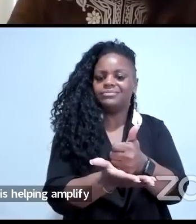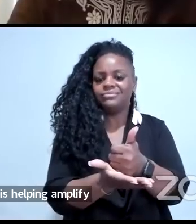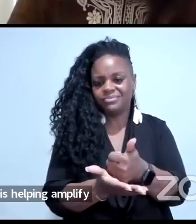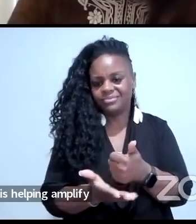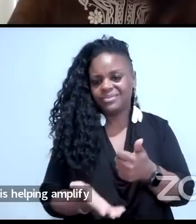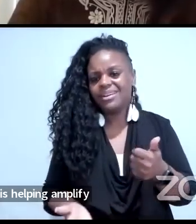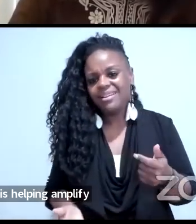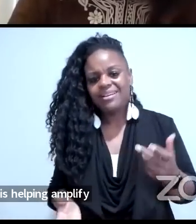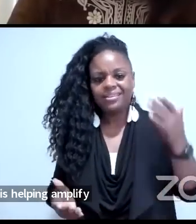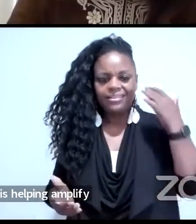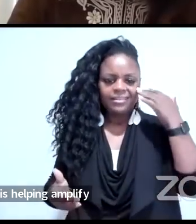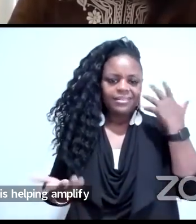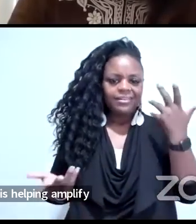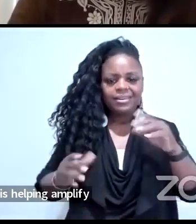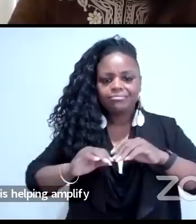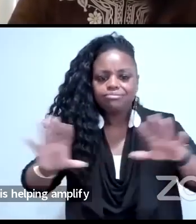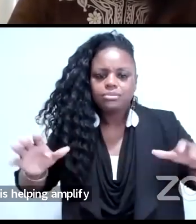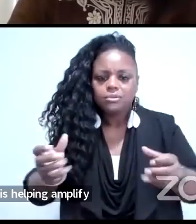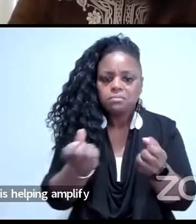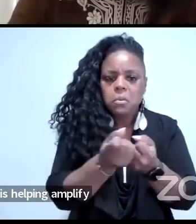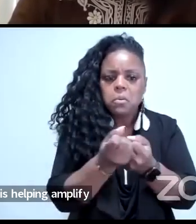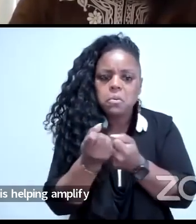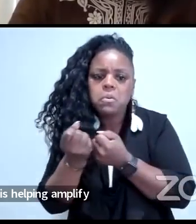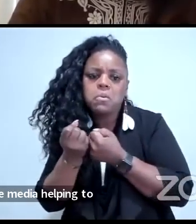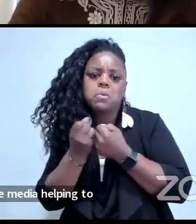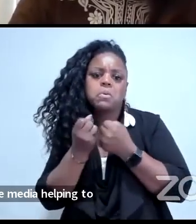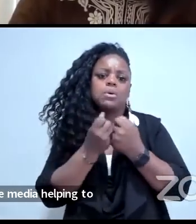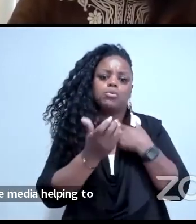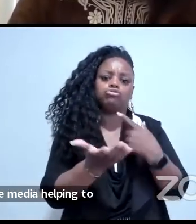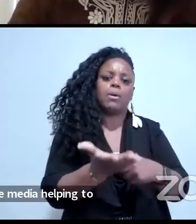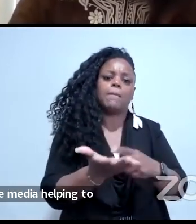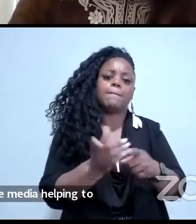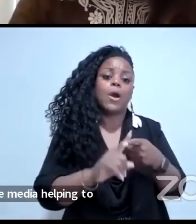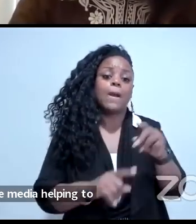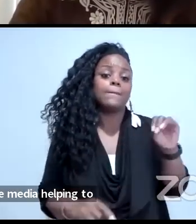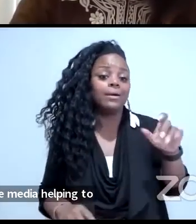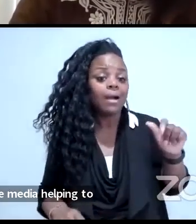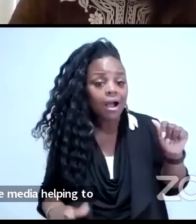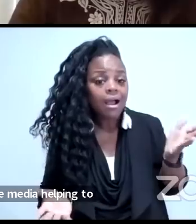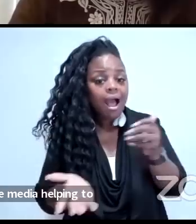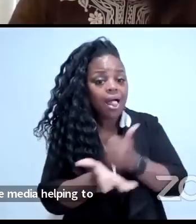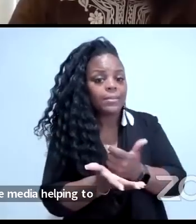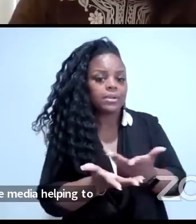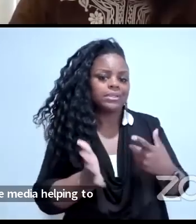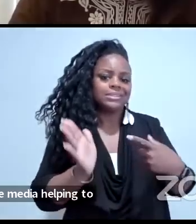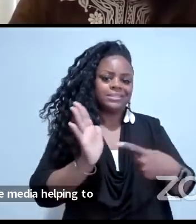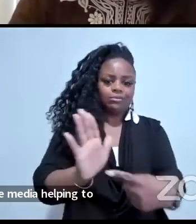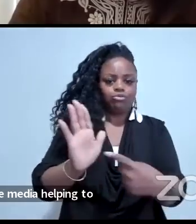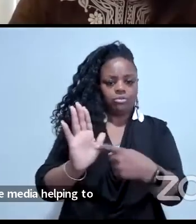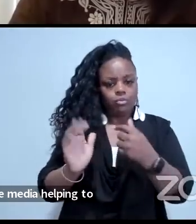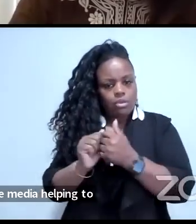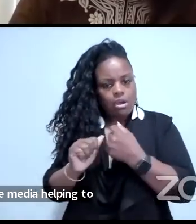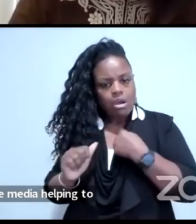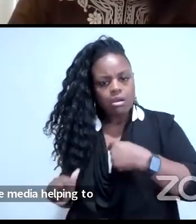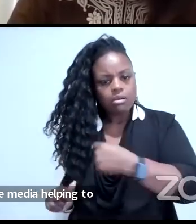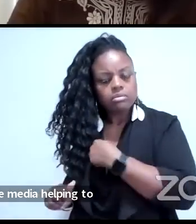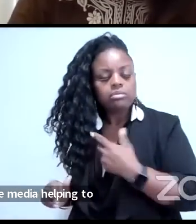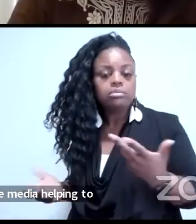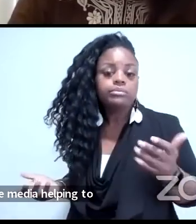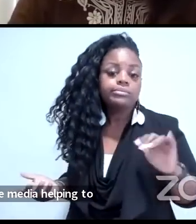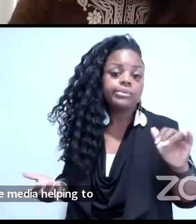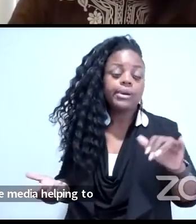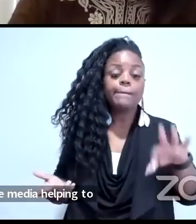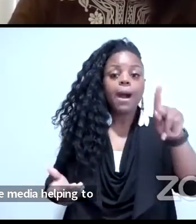to demonstrate with us along the picket lines. Also, there needs to be some